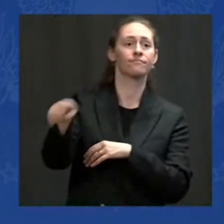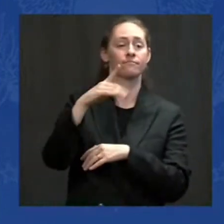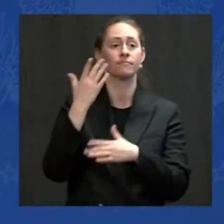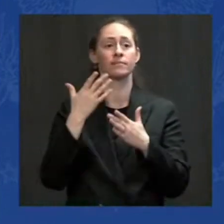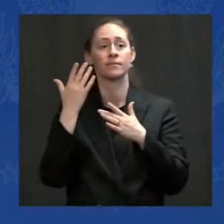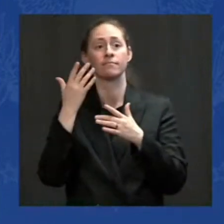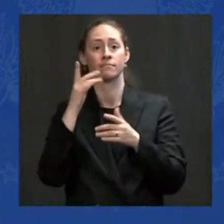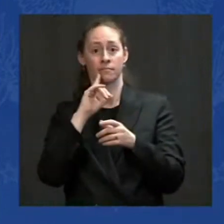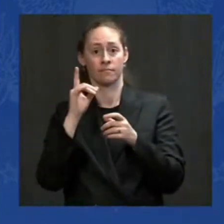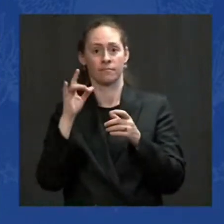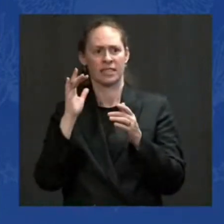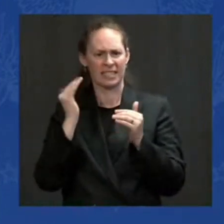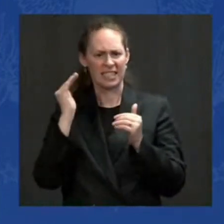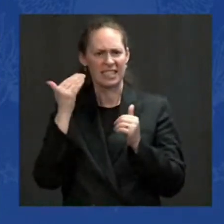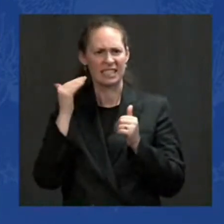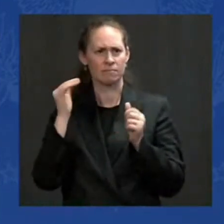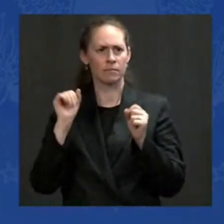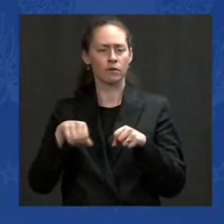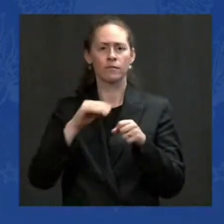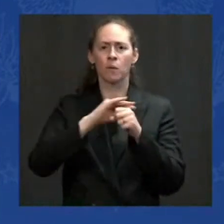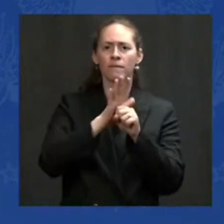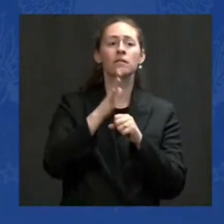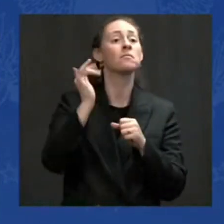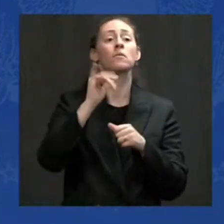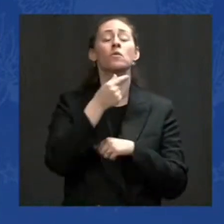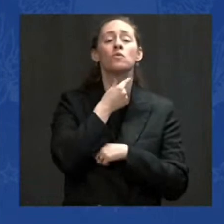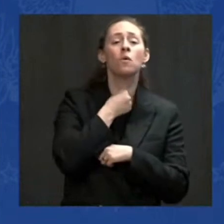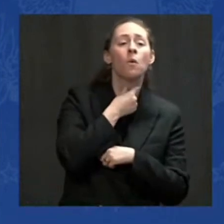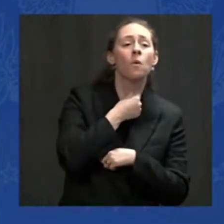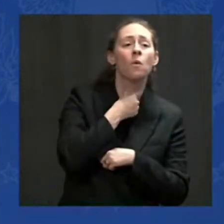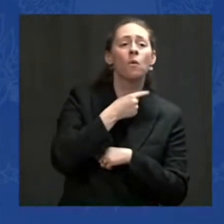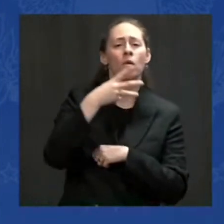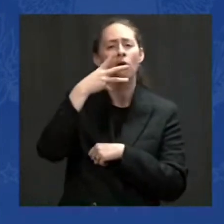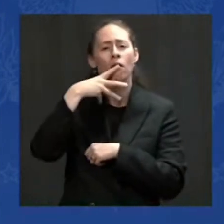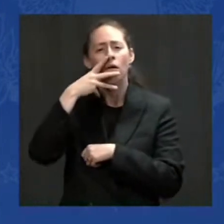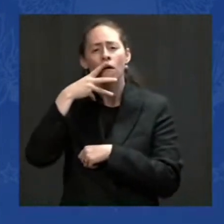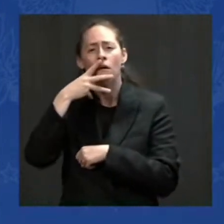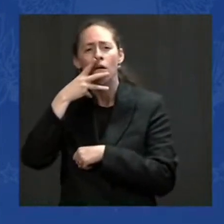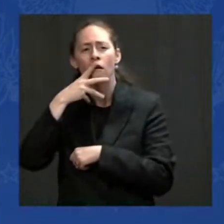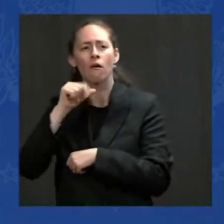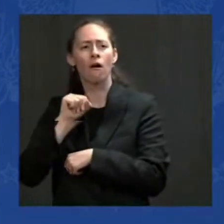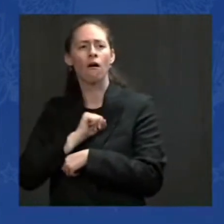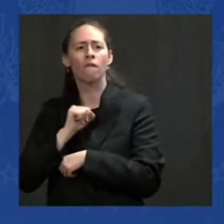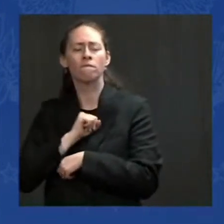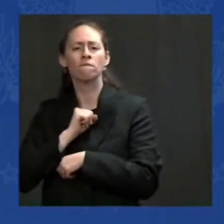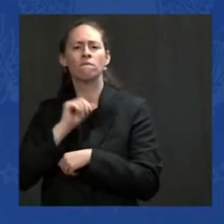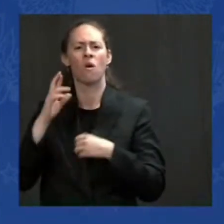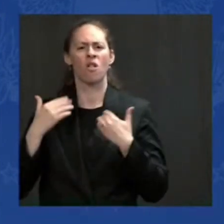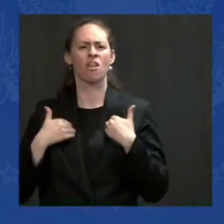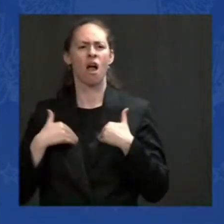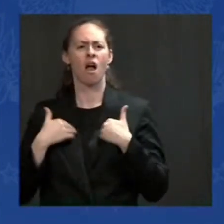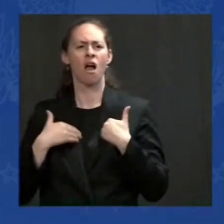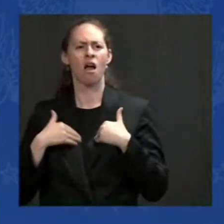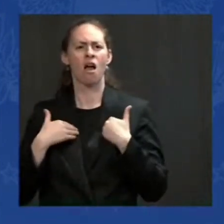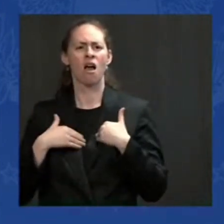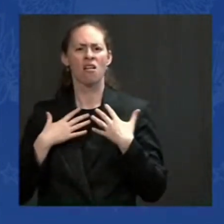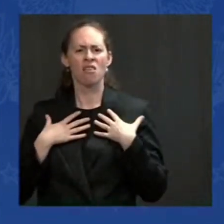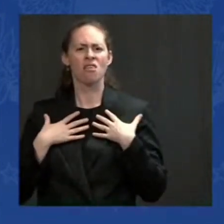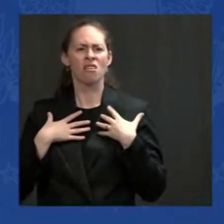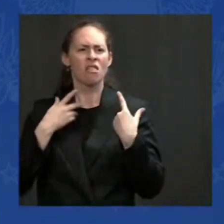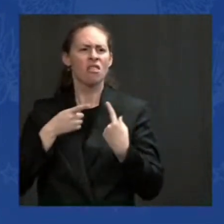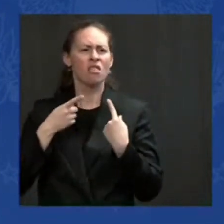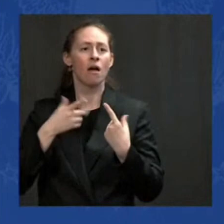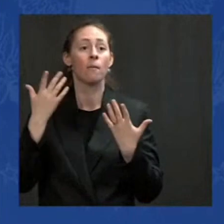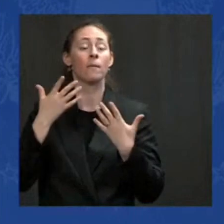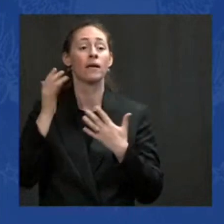COVID-19, runny nose, sore throat, cough, are typical of upper respiratory symptoms that people may just ignore and as